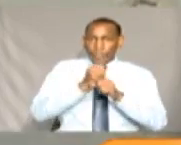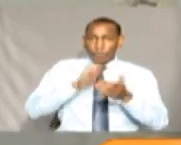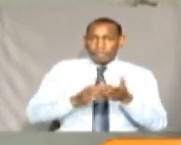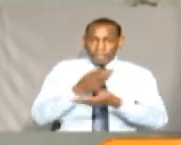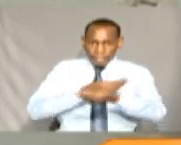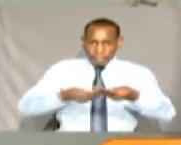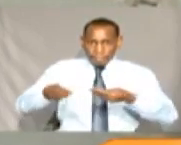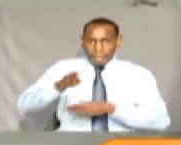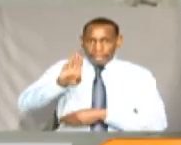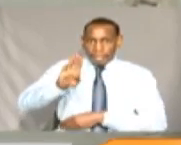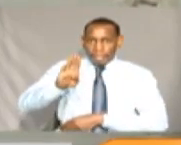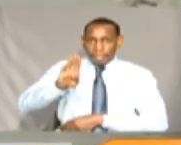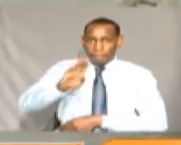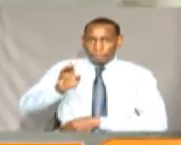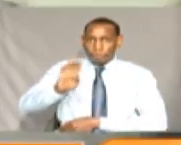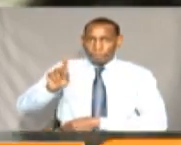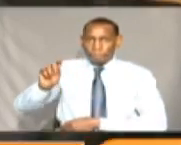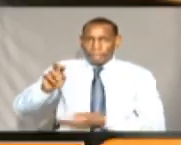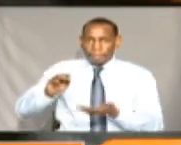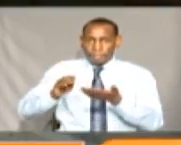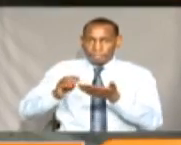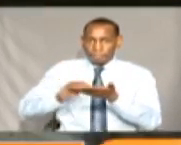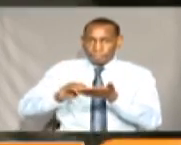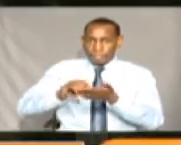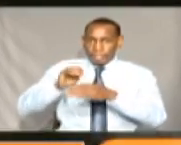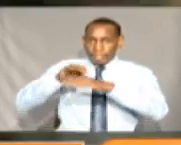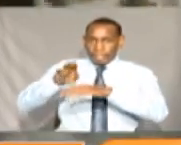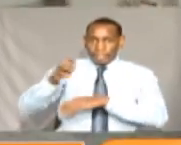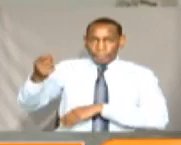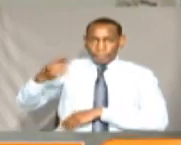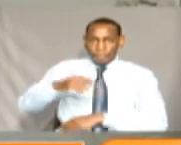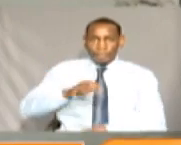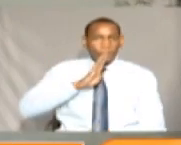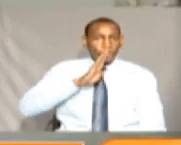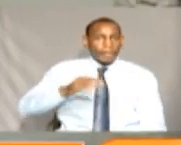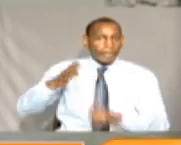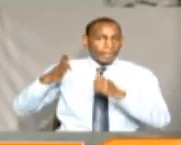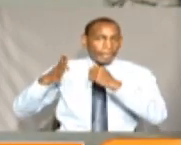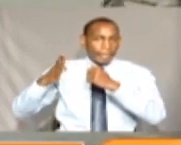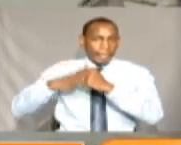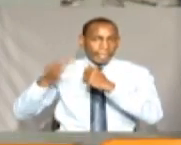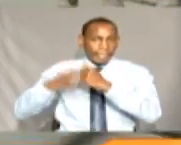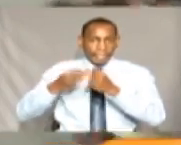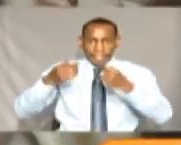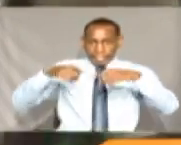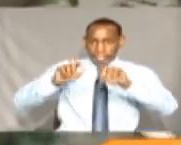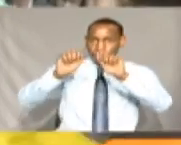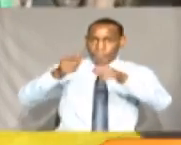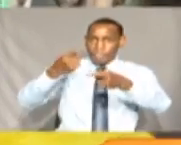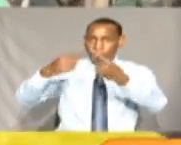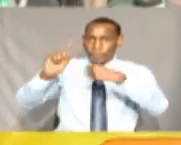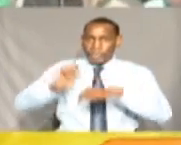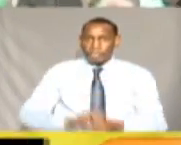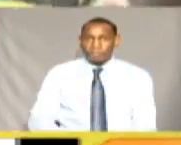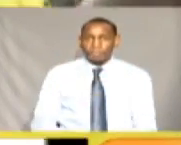kununua Blueband, una scratch na utuma SMS kwa ile 498 na wewe pia unaweza kuwa mshindi.